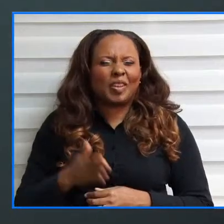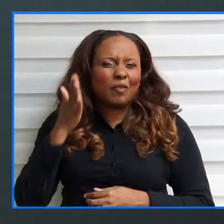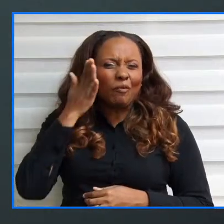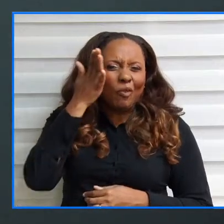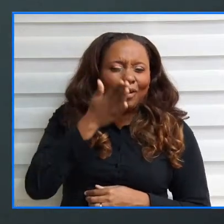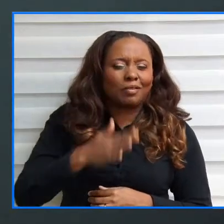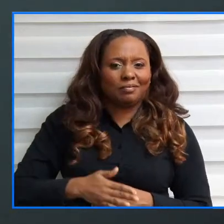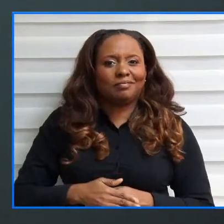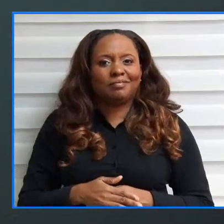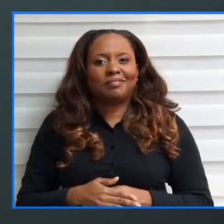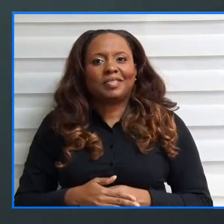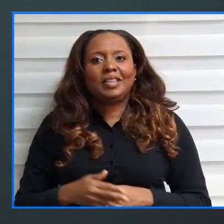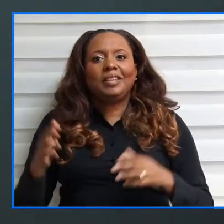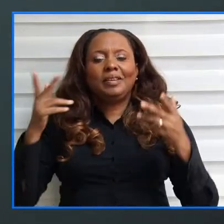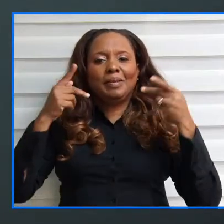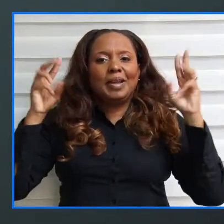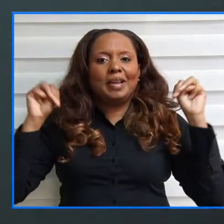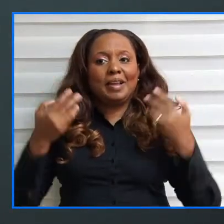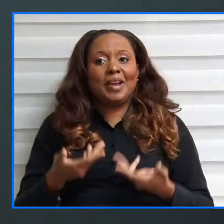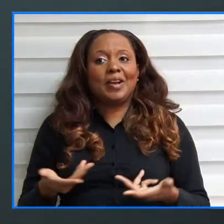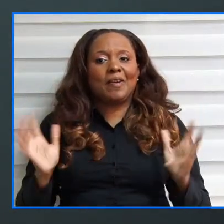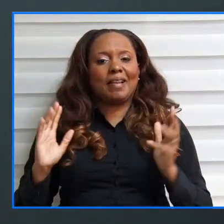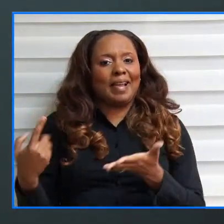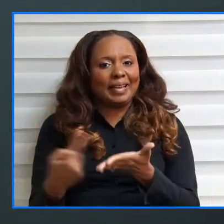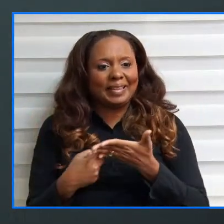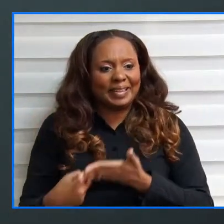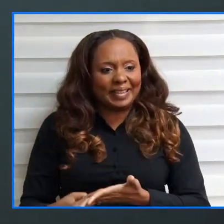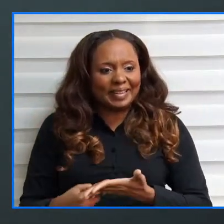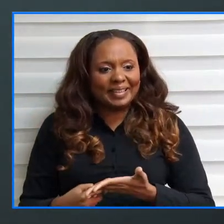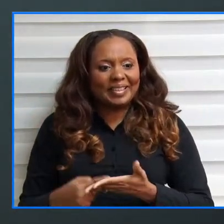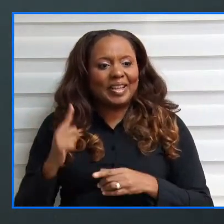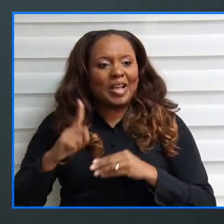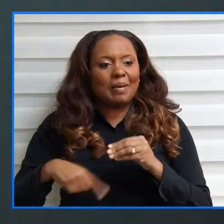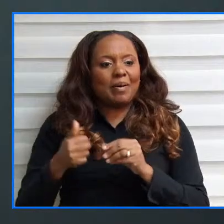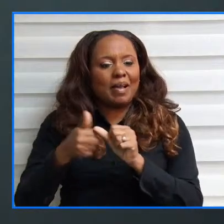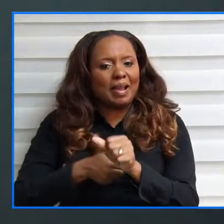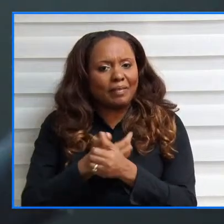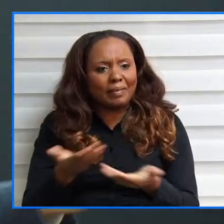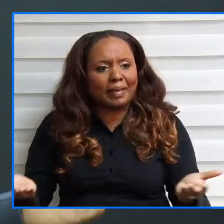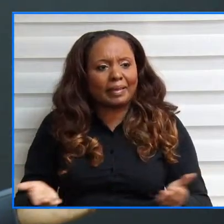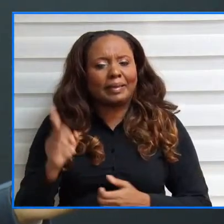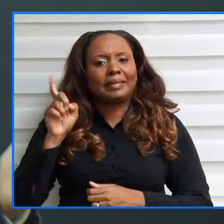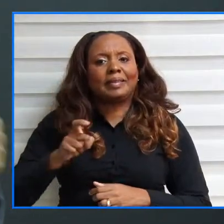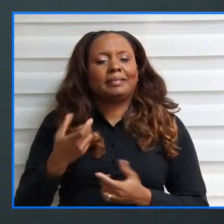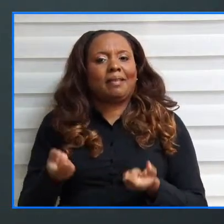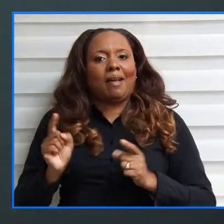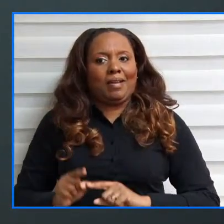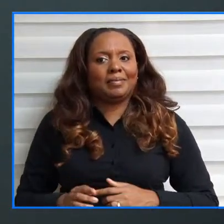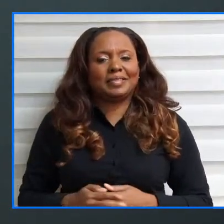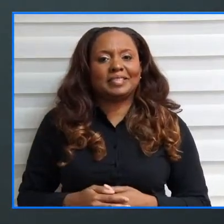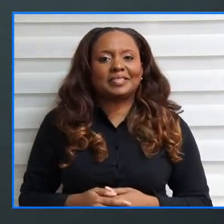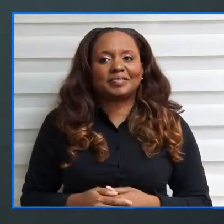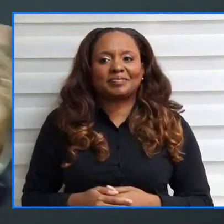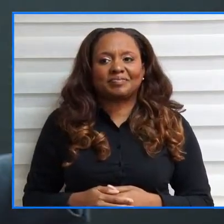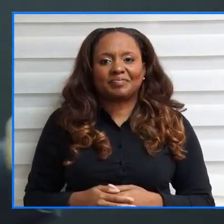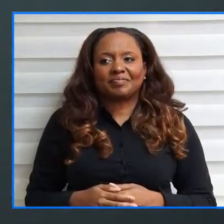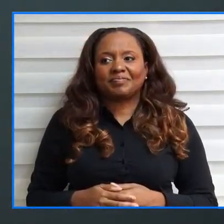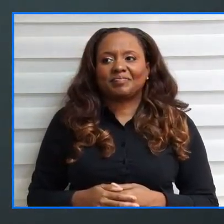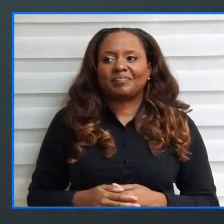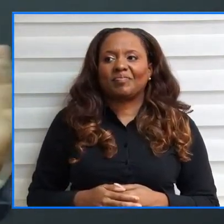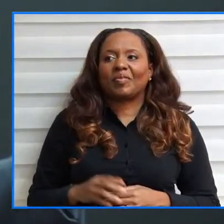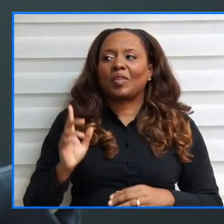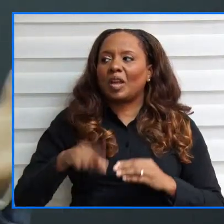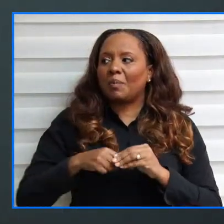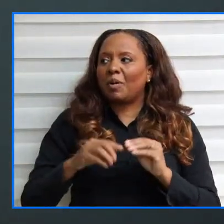has spoken to that, what needs to be done. If we connect directly, if there is a